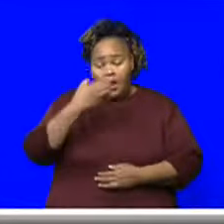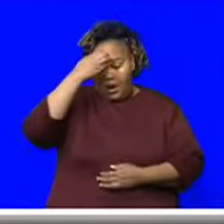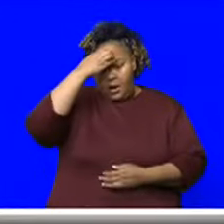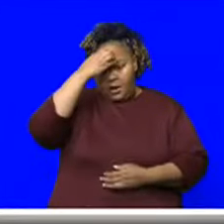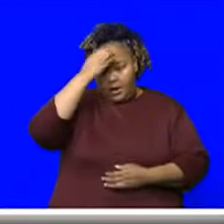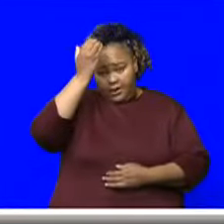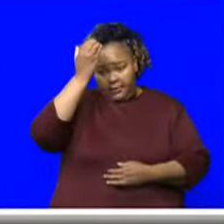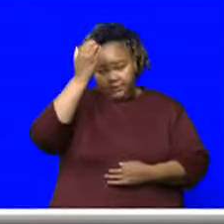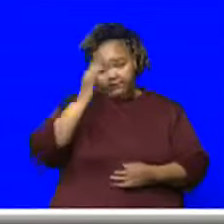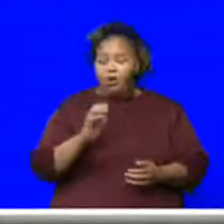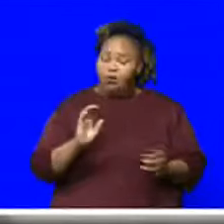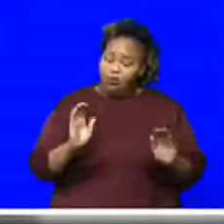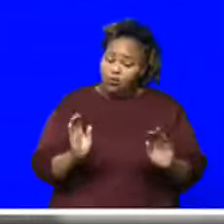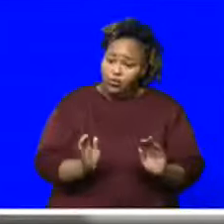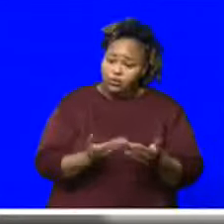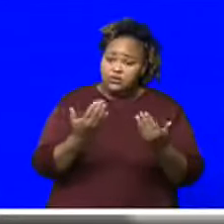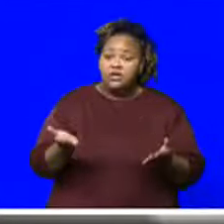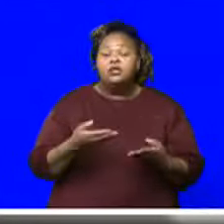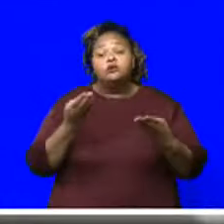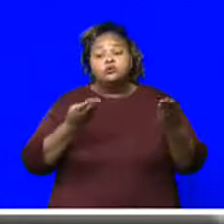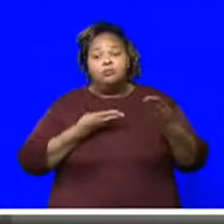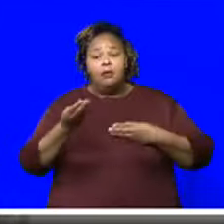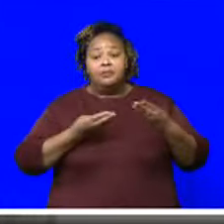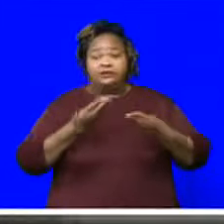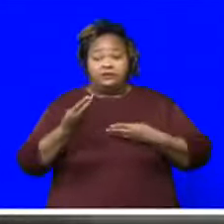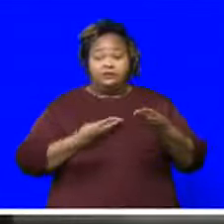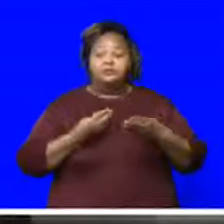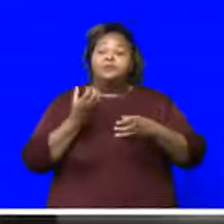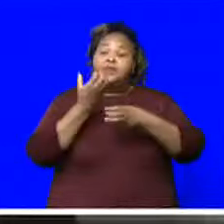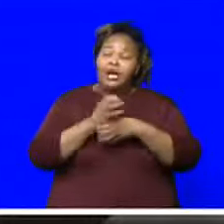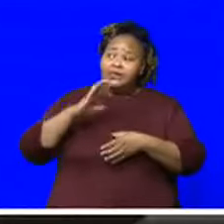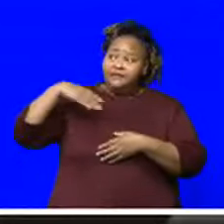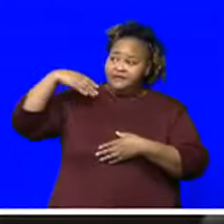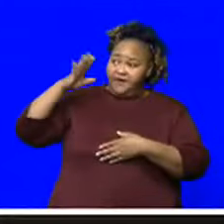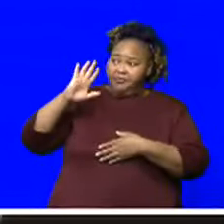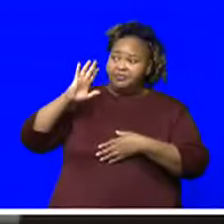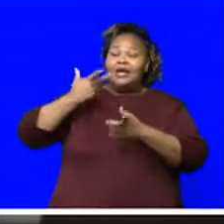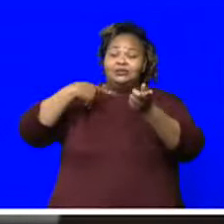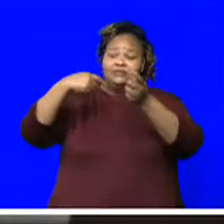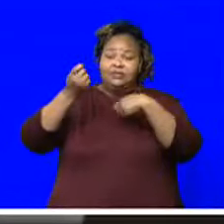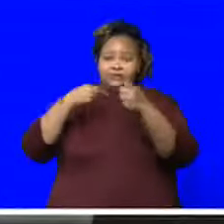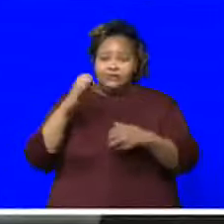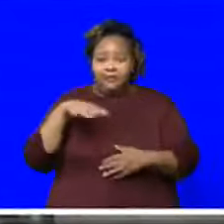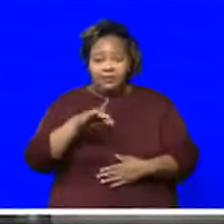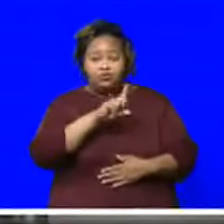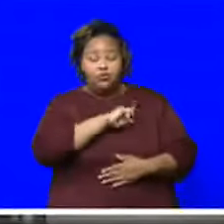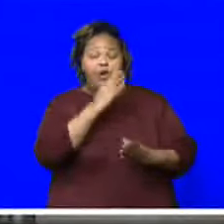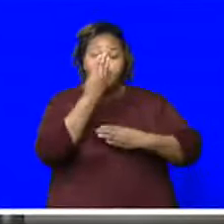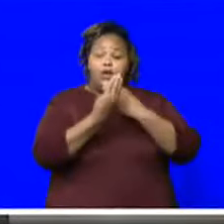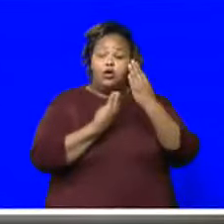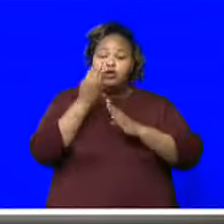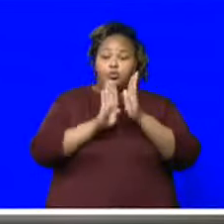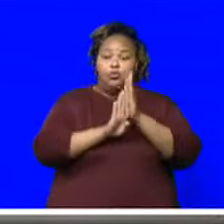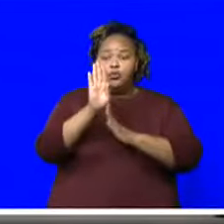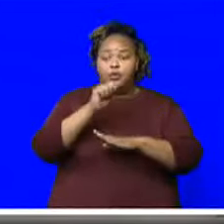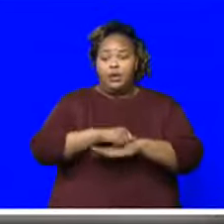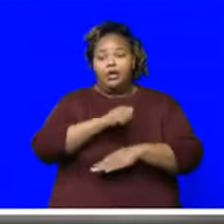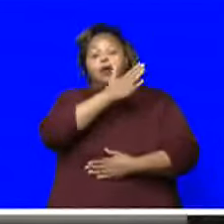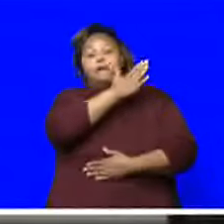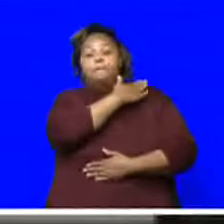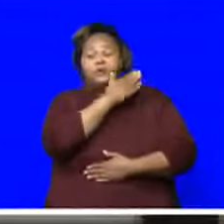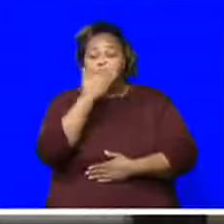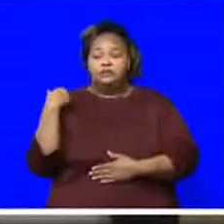an export-driven economy. Also encouraging this is the Minister of Commerce, Industry and Trade, Mangoba Khumalo, who